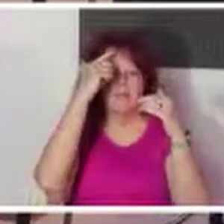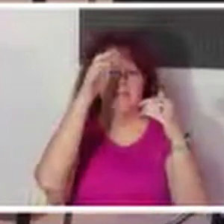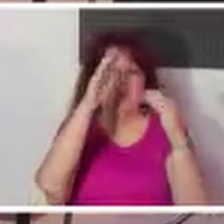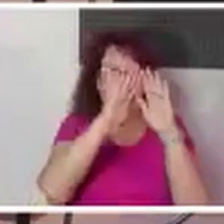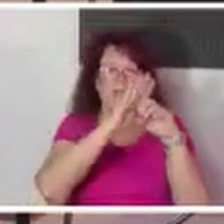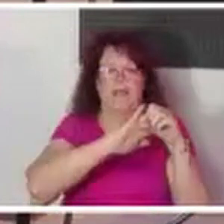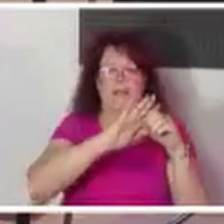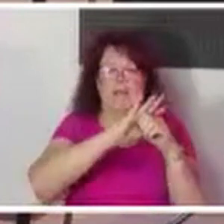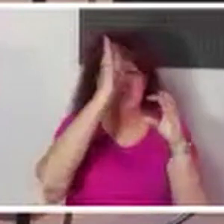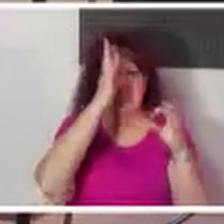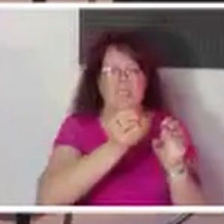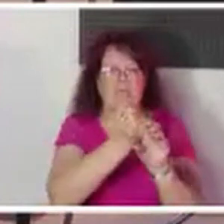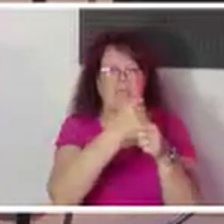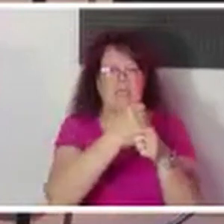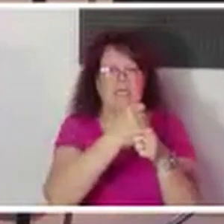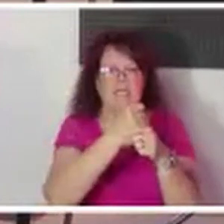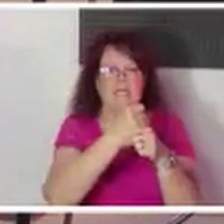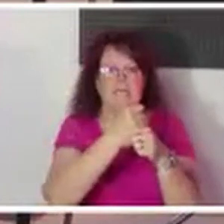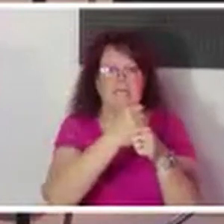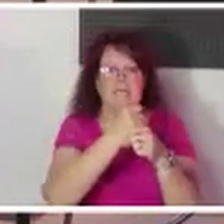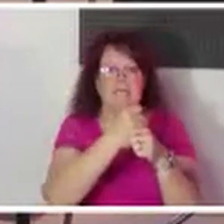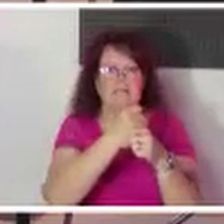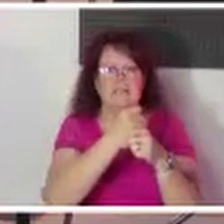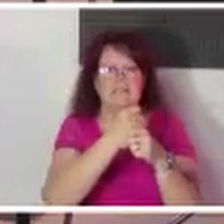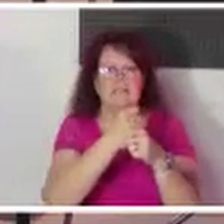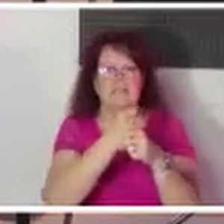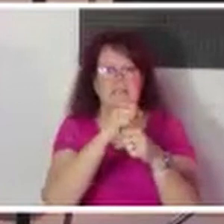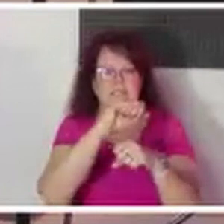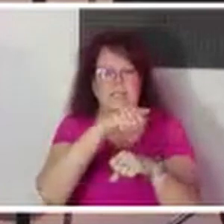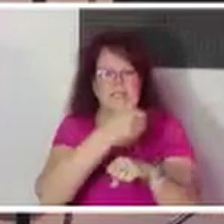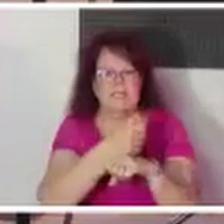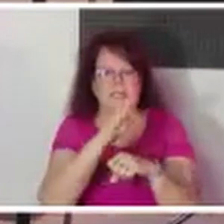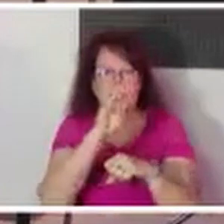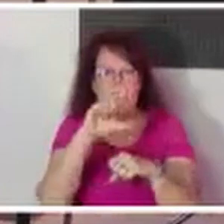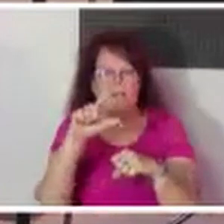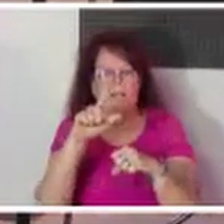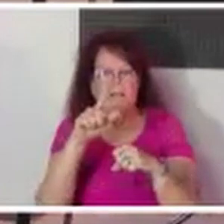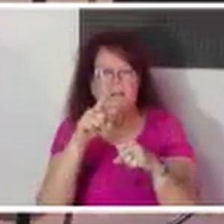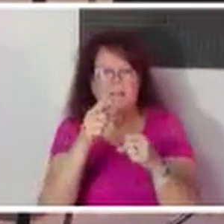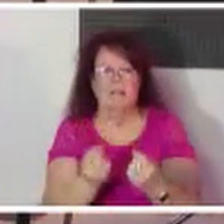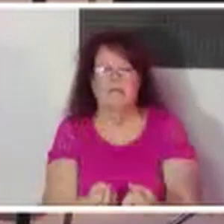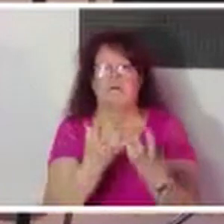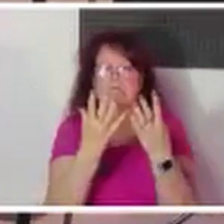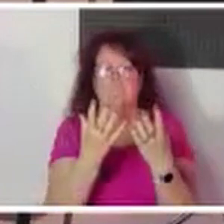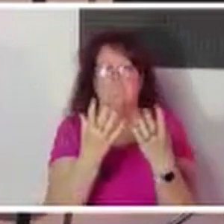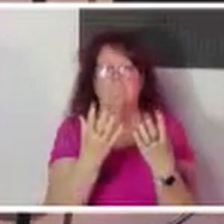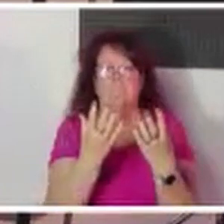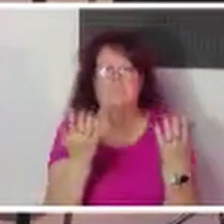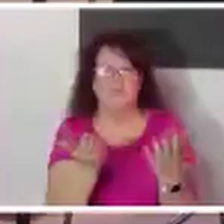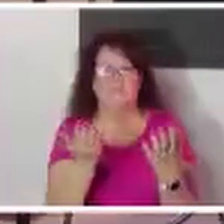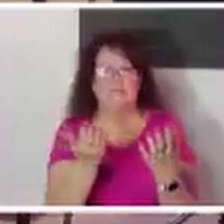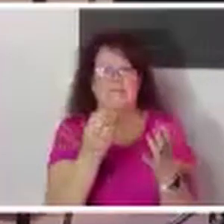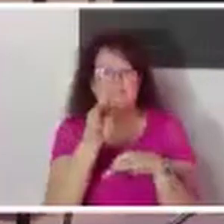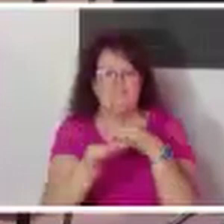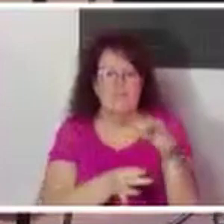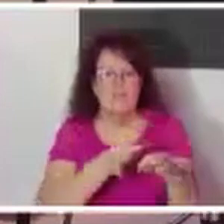making. But if they decide that, they are meant to set a bail amount. Bail, in this case, is just collateral